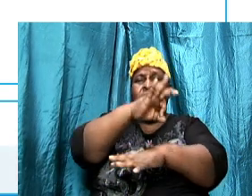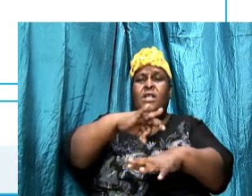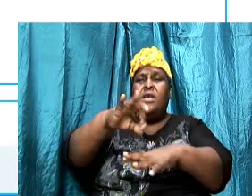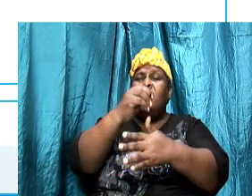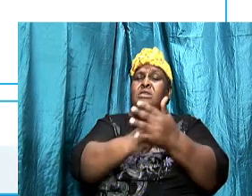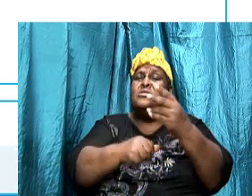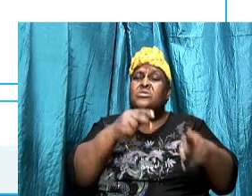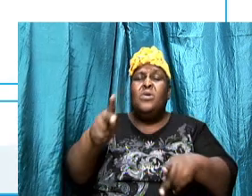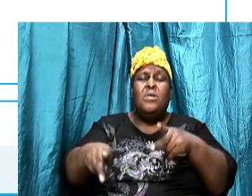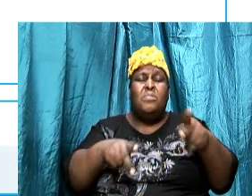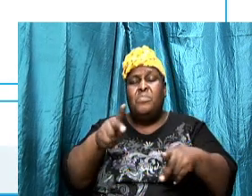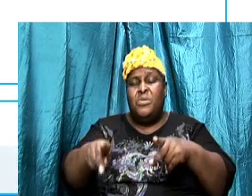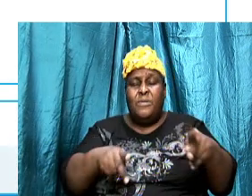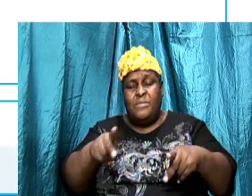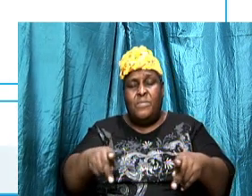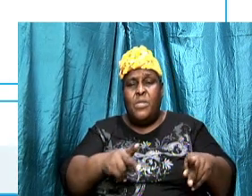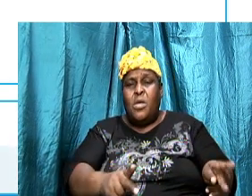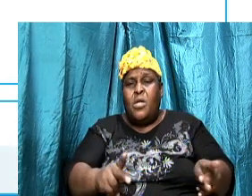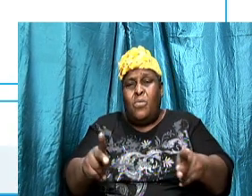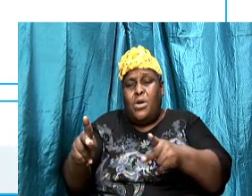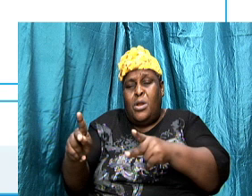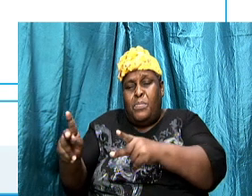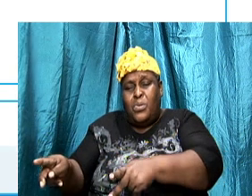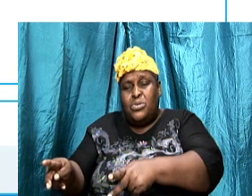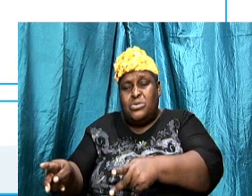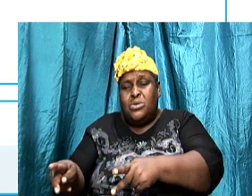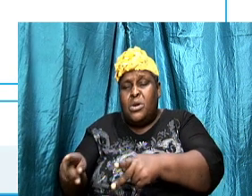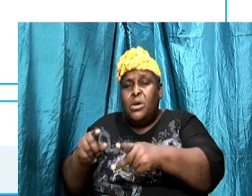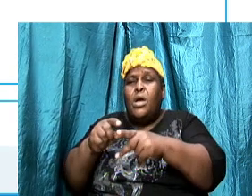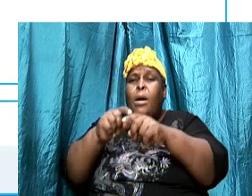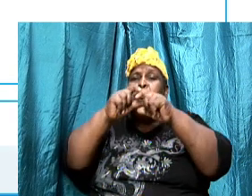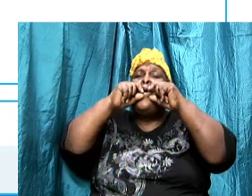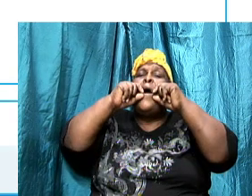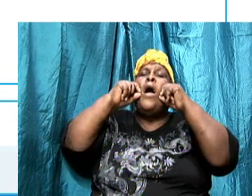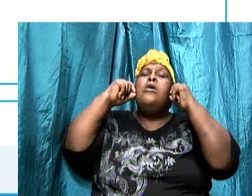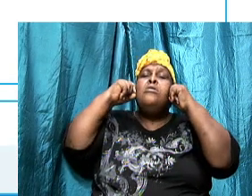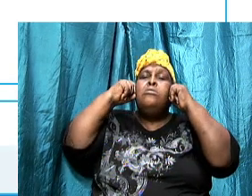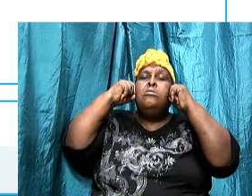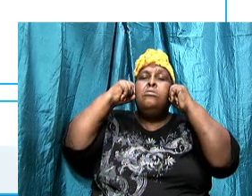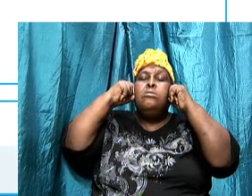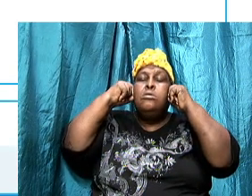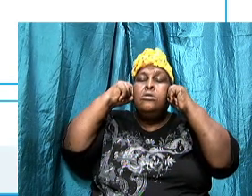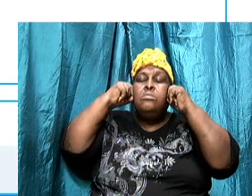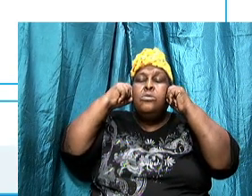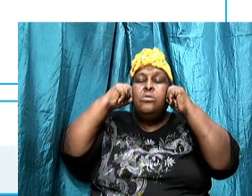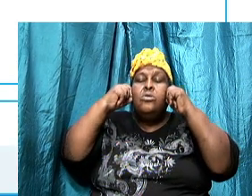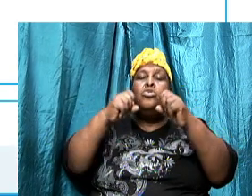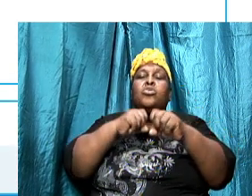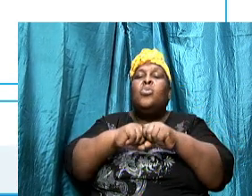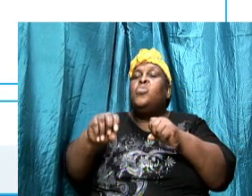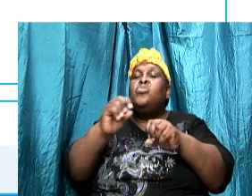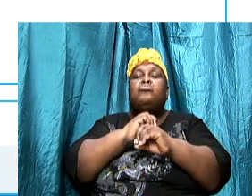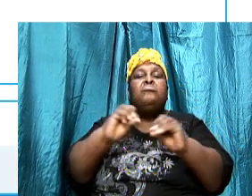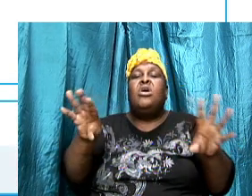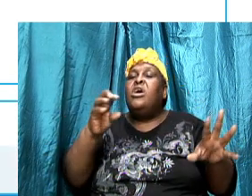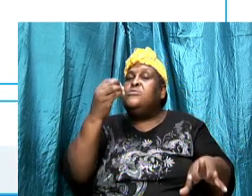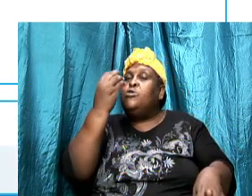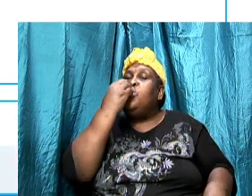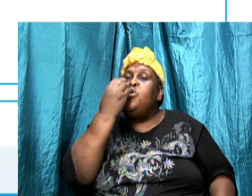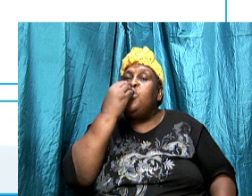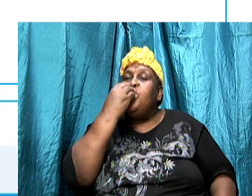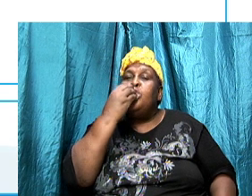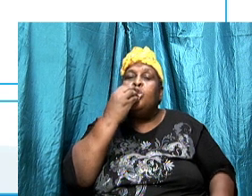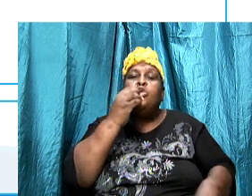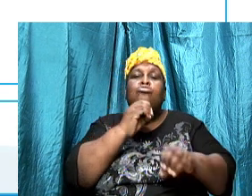some people would put a muzzle around his mouth so that he could not eat any of the produce